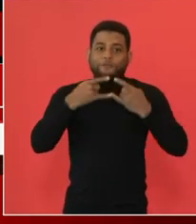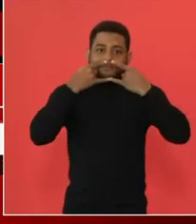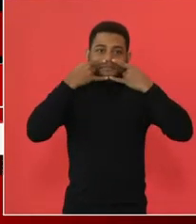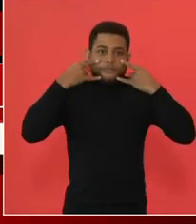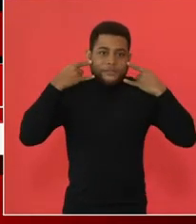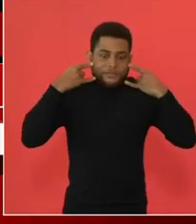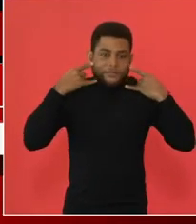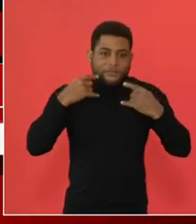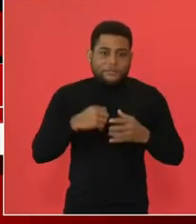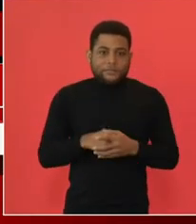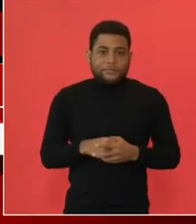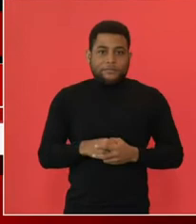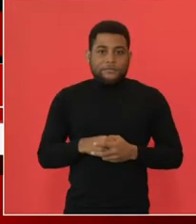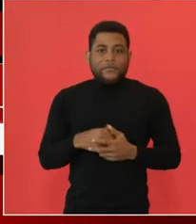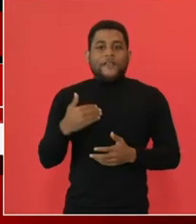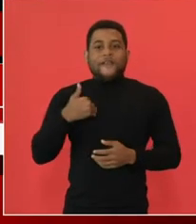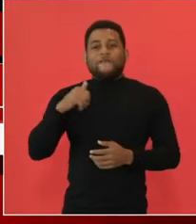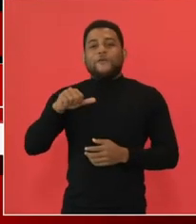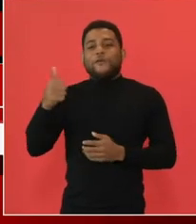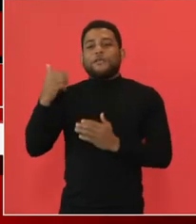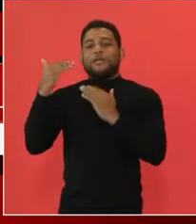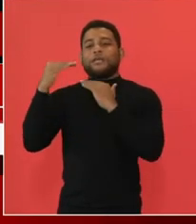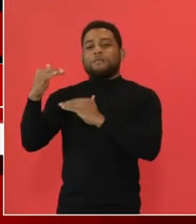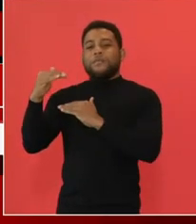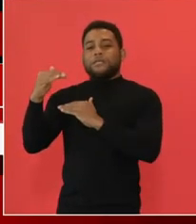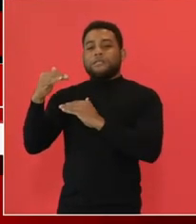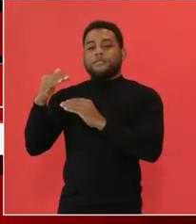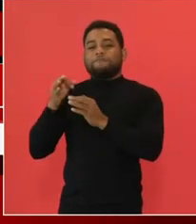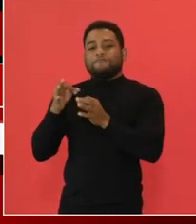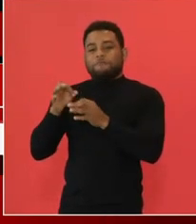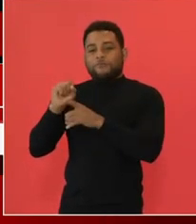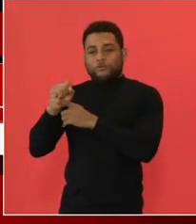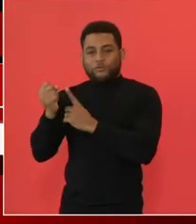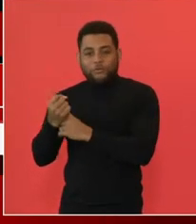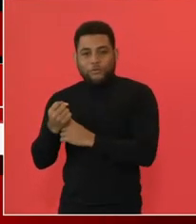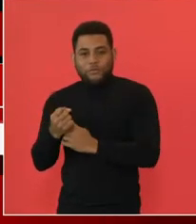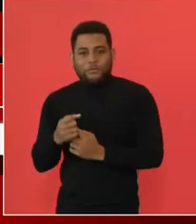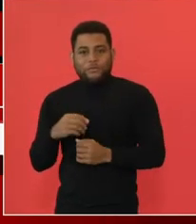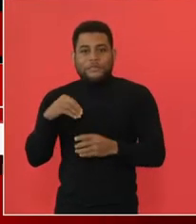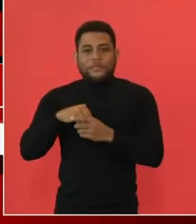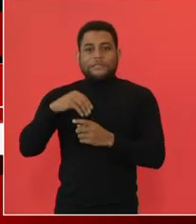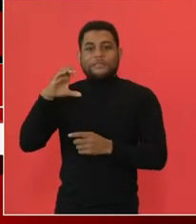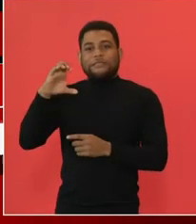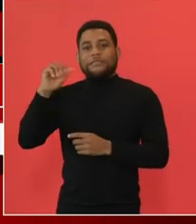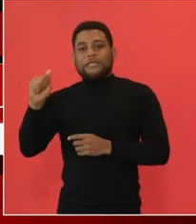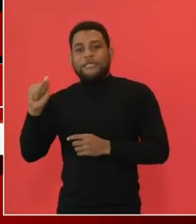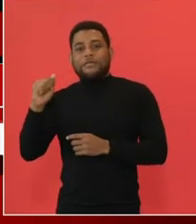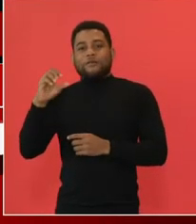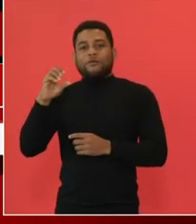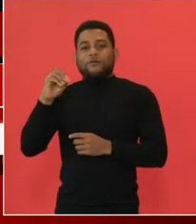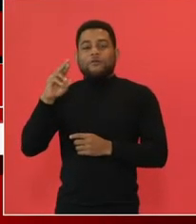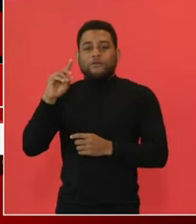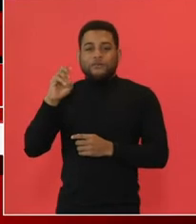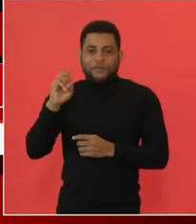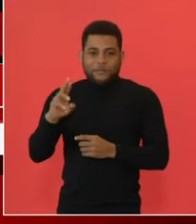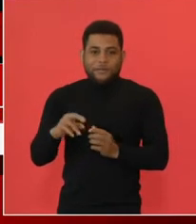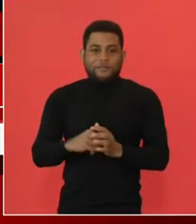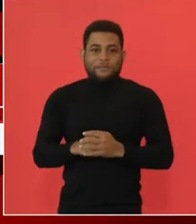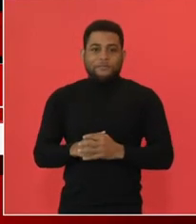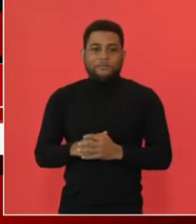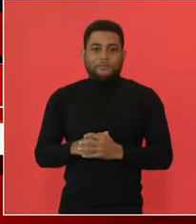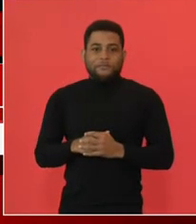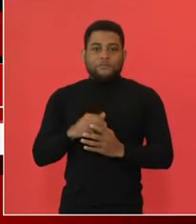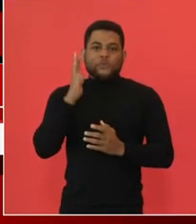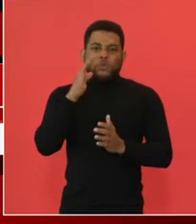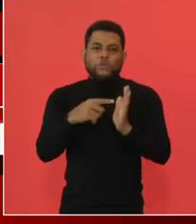CA's order. And all of your directors will issue that, so we'll let you see that order so you know what